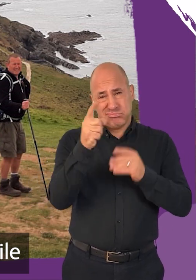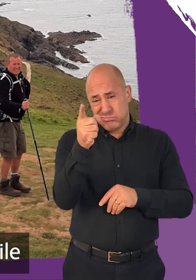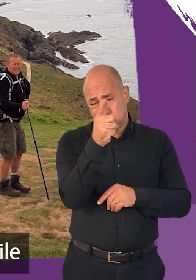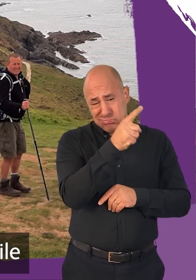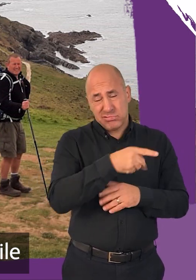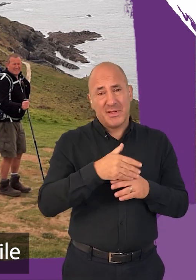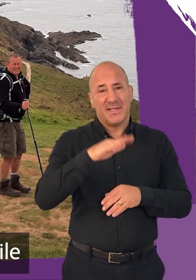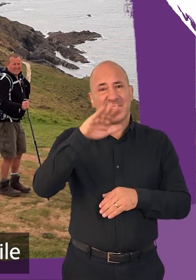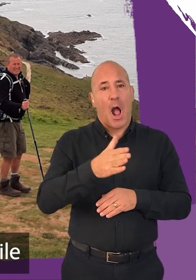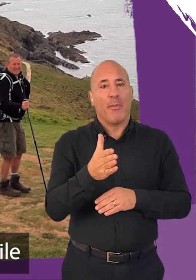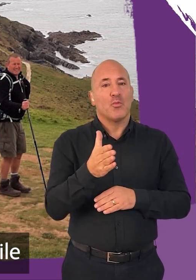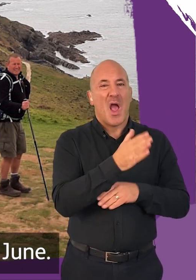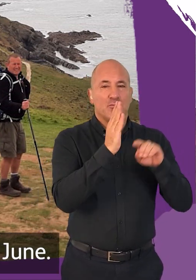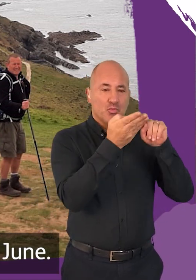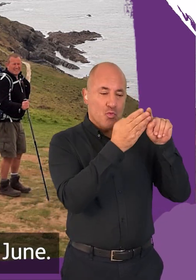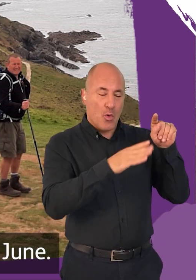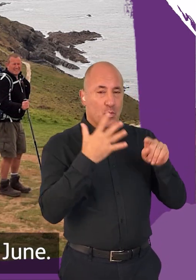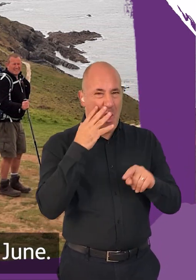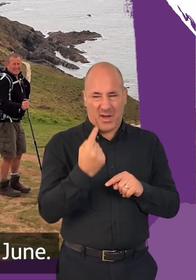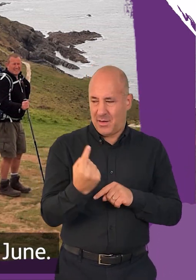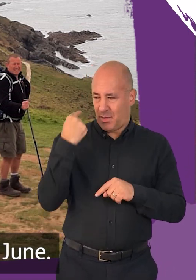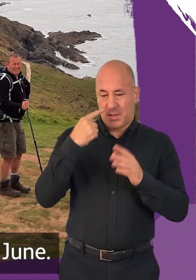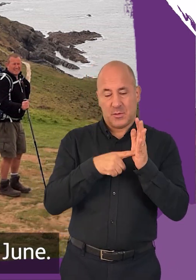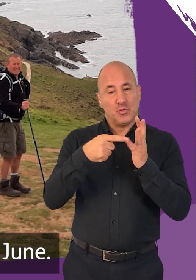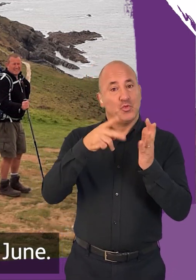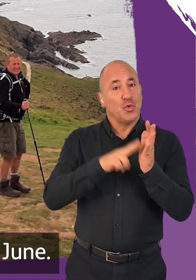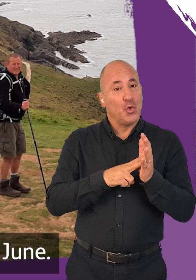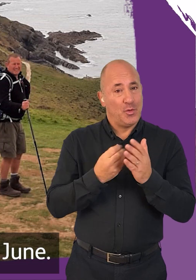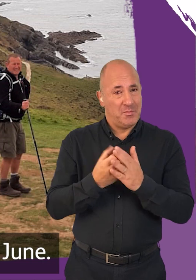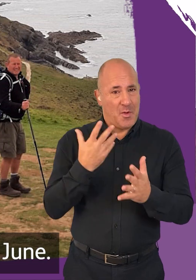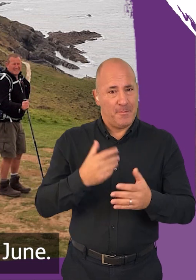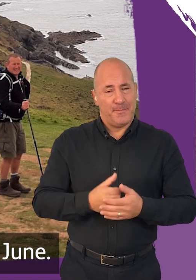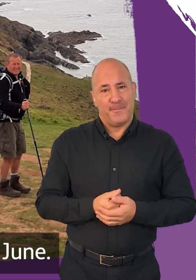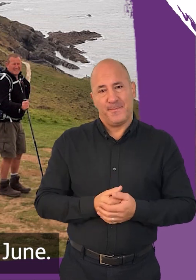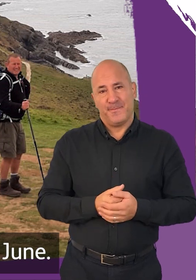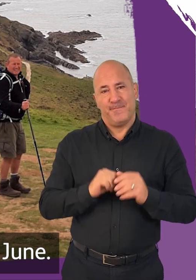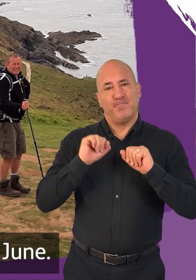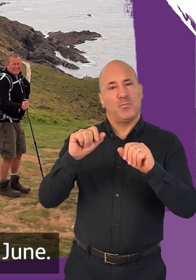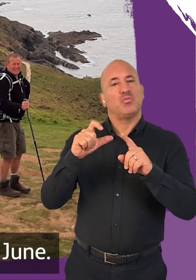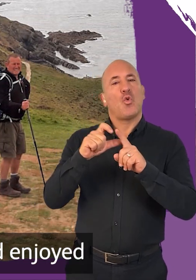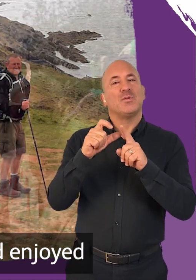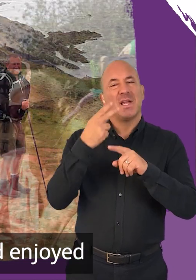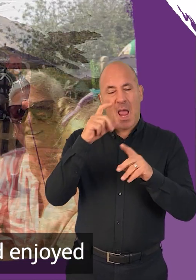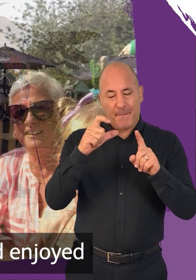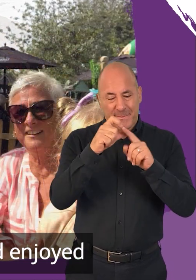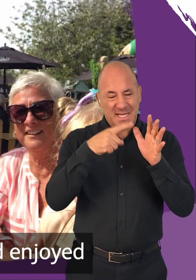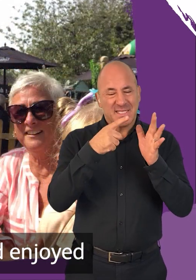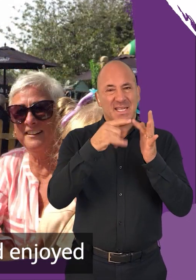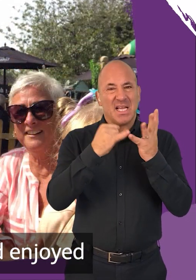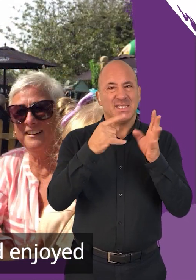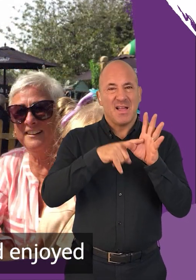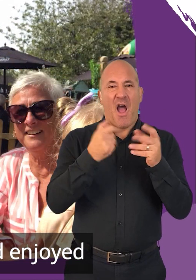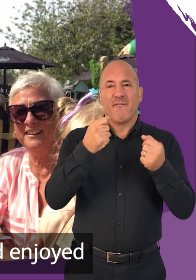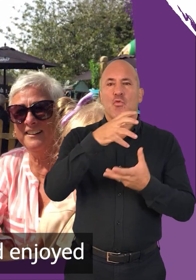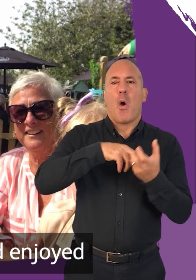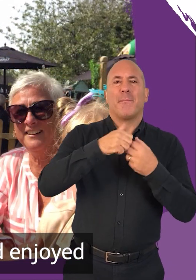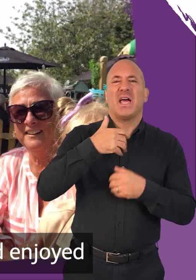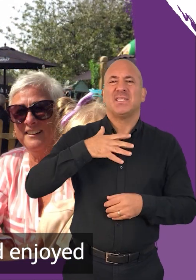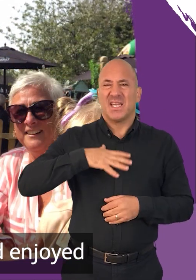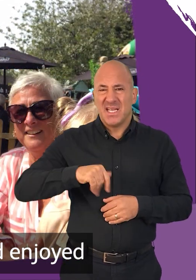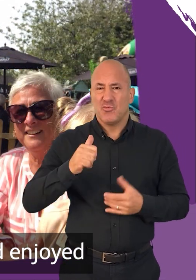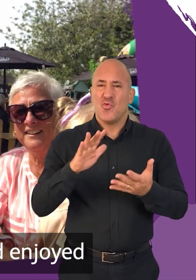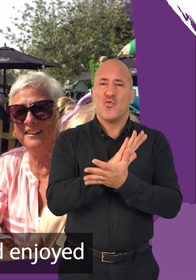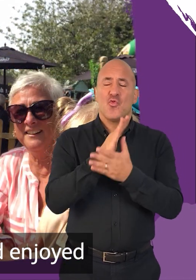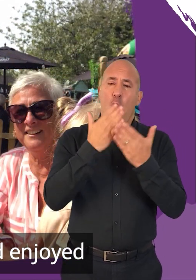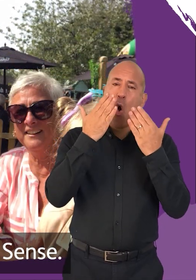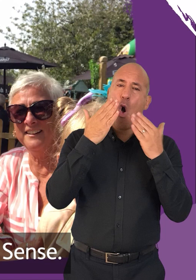entire 630-mile length of the Southwest Coastal Path in June. Ian's daughter Daisy has complex